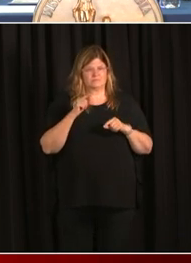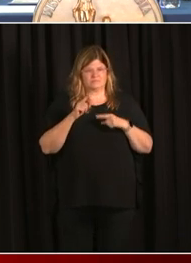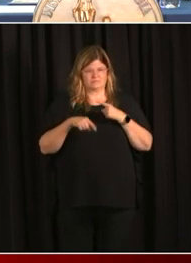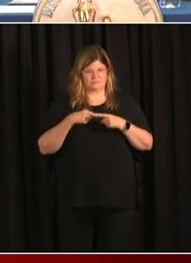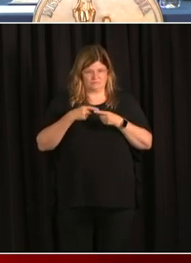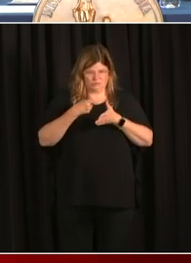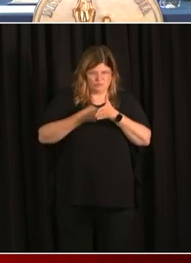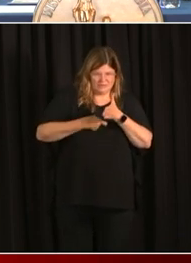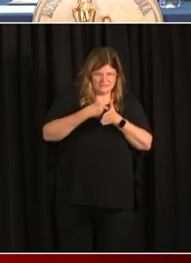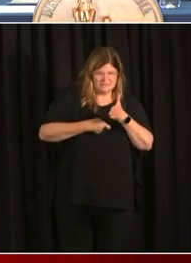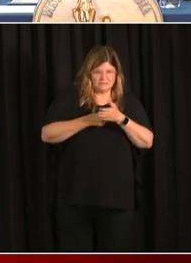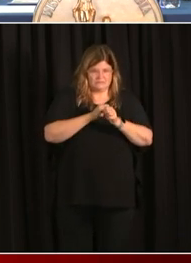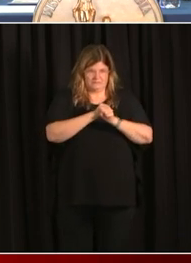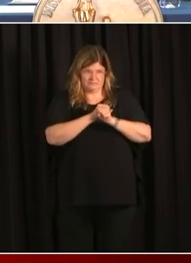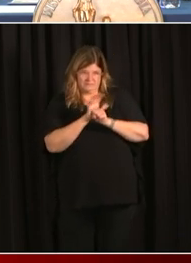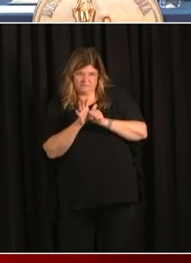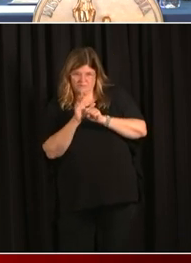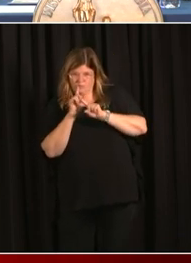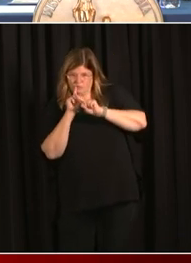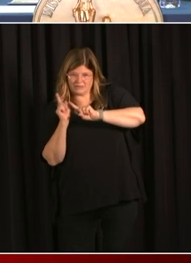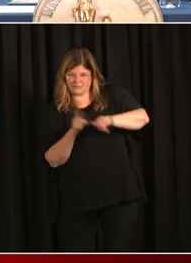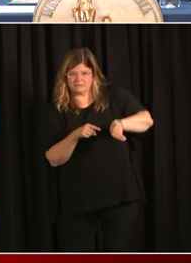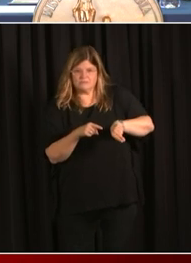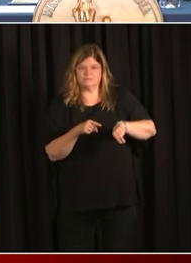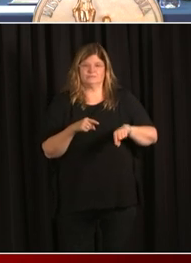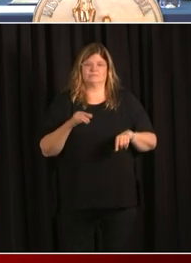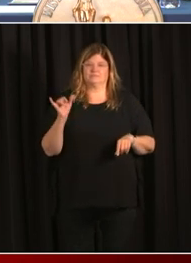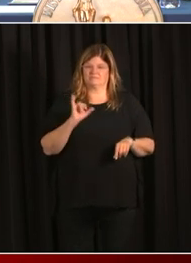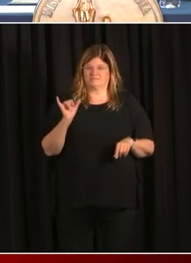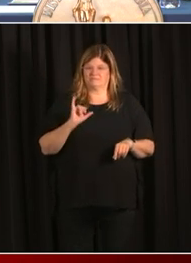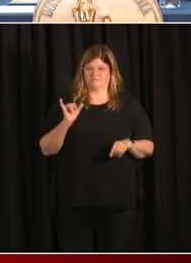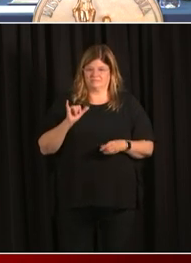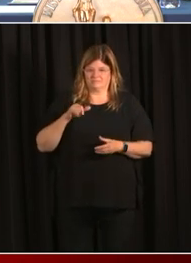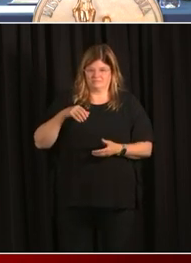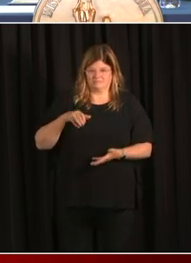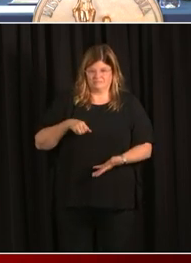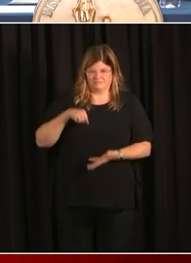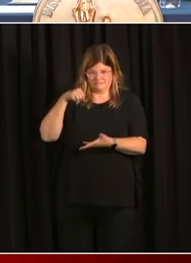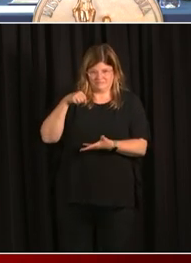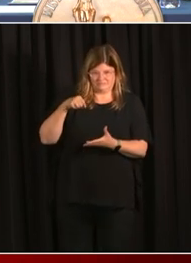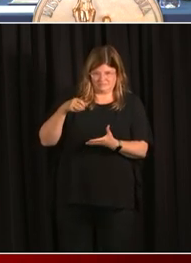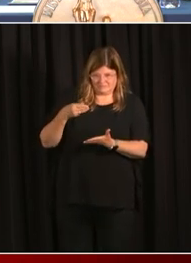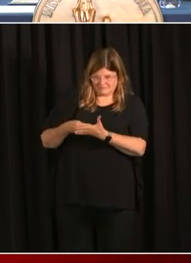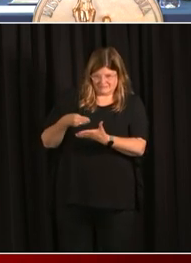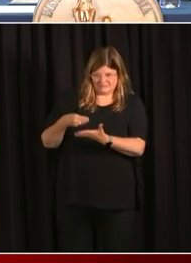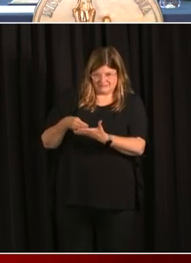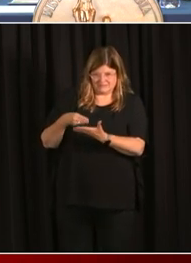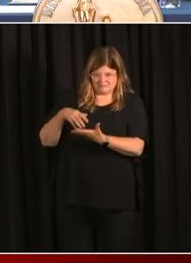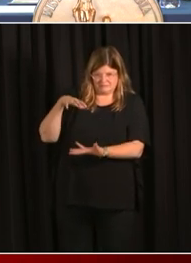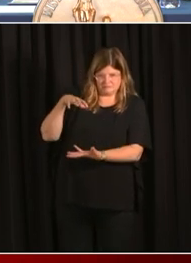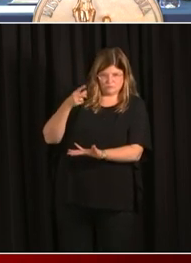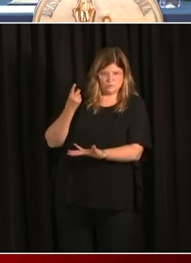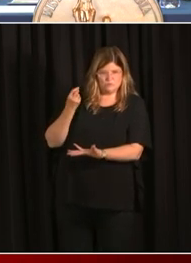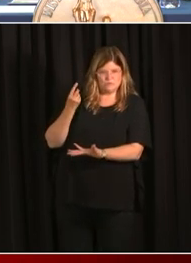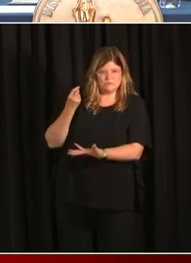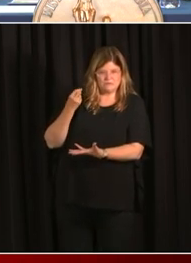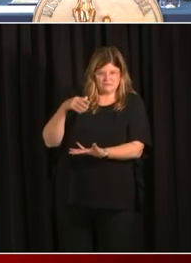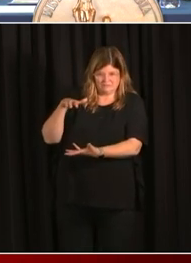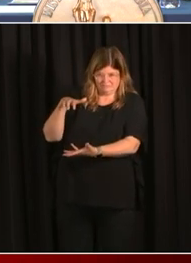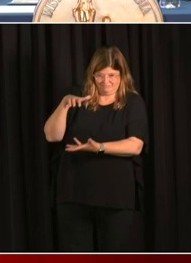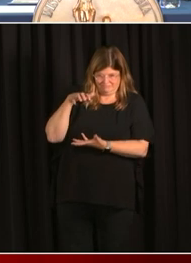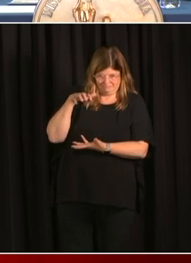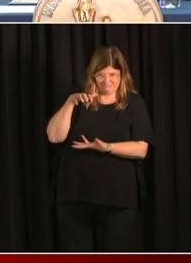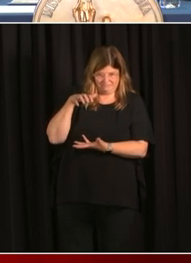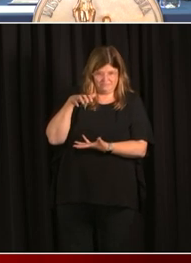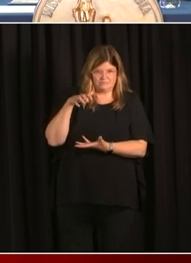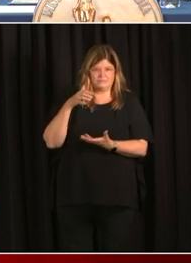of the COVID response and the buckets of money that we're tapping to deal with it. But